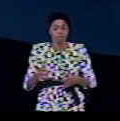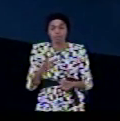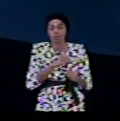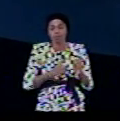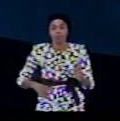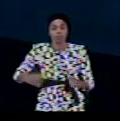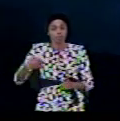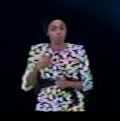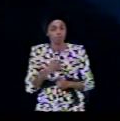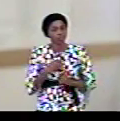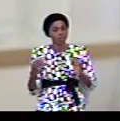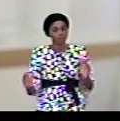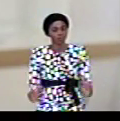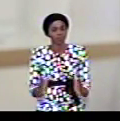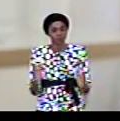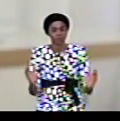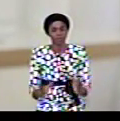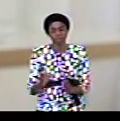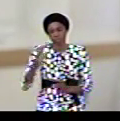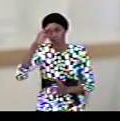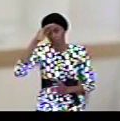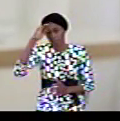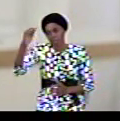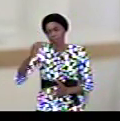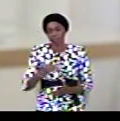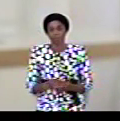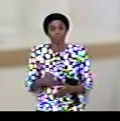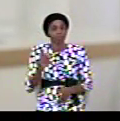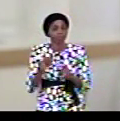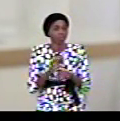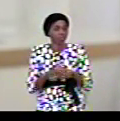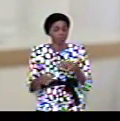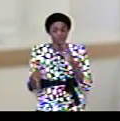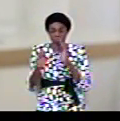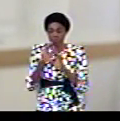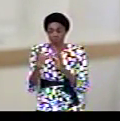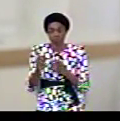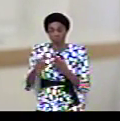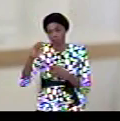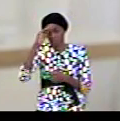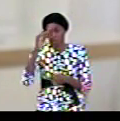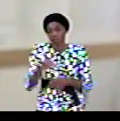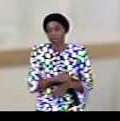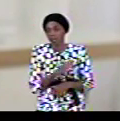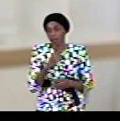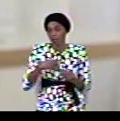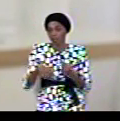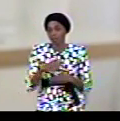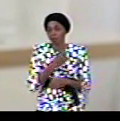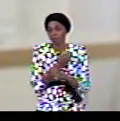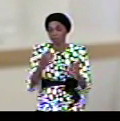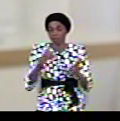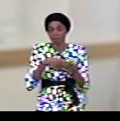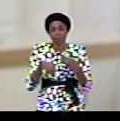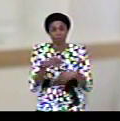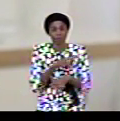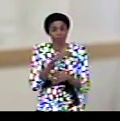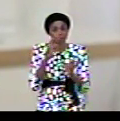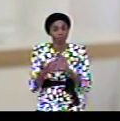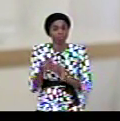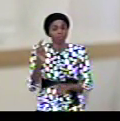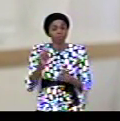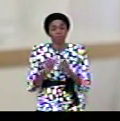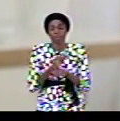persuade men. The people who don't talk to men about salvation, about repentance, the people who don't talk